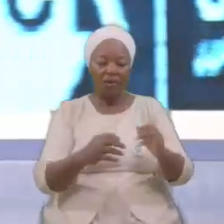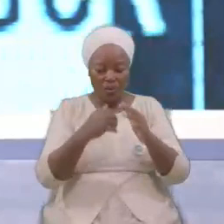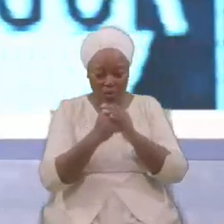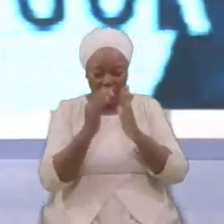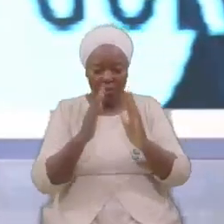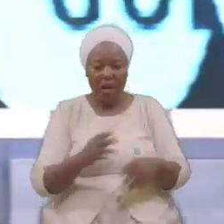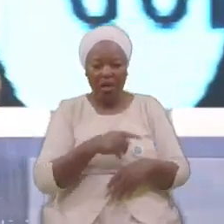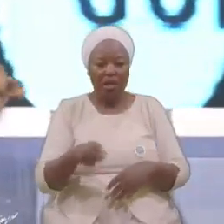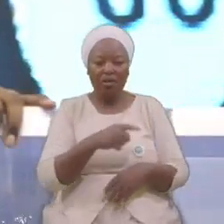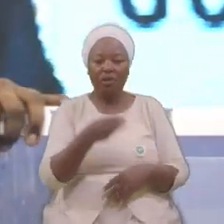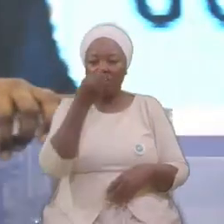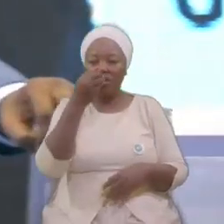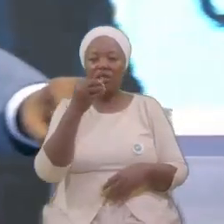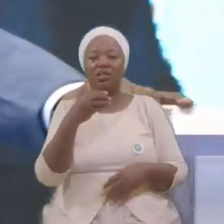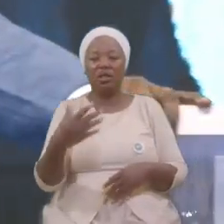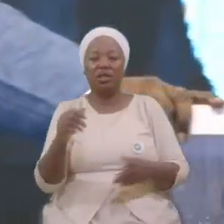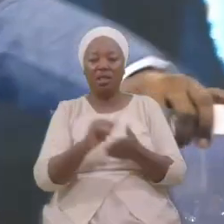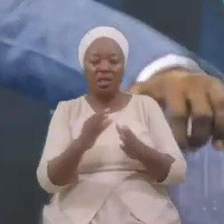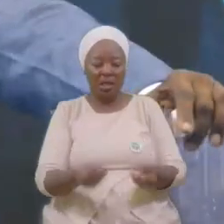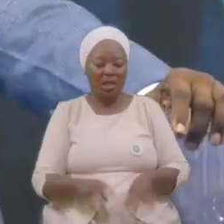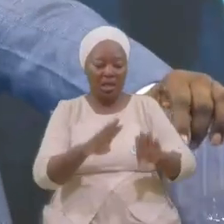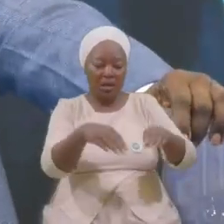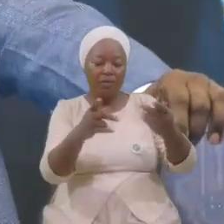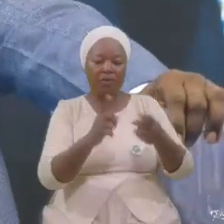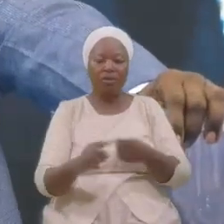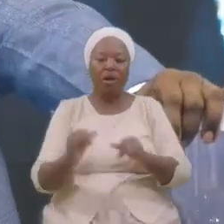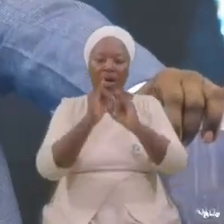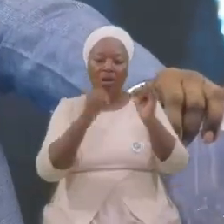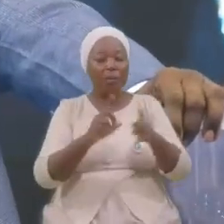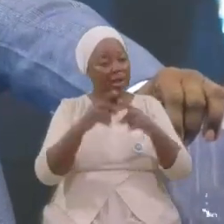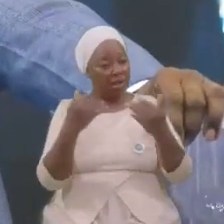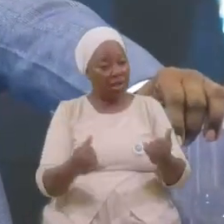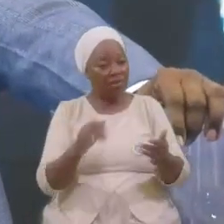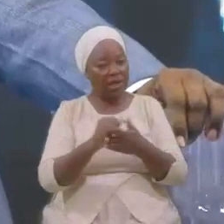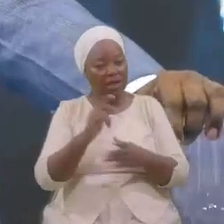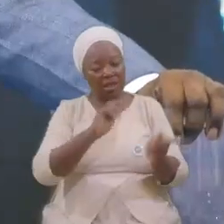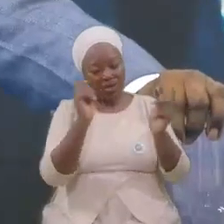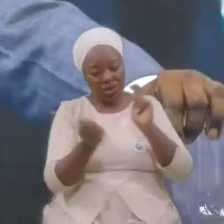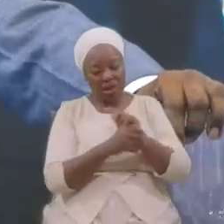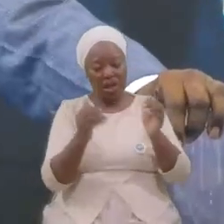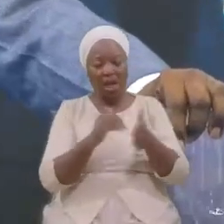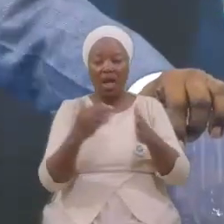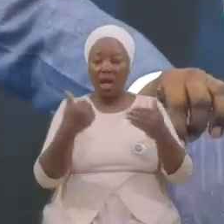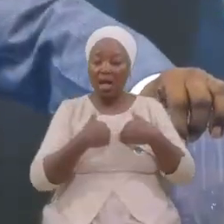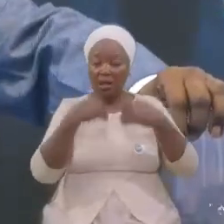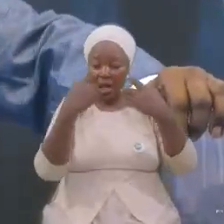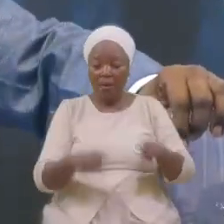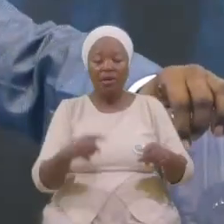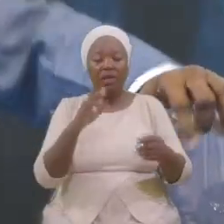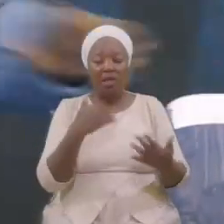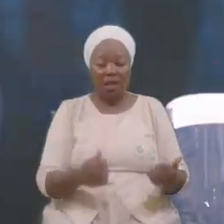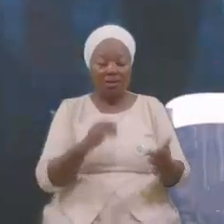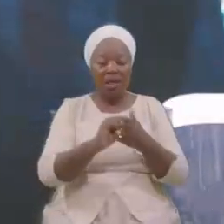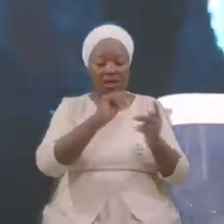eat things offered to idols. But now that a change are taking place, now that